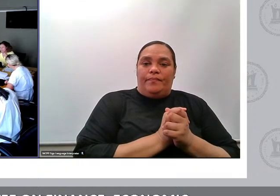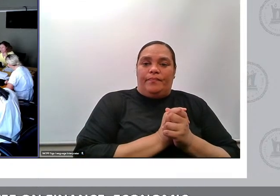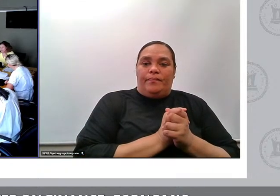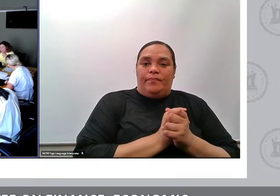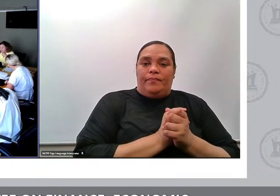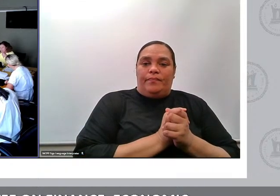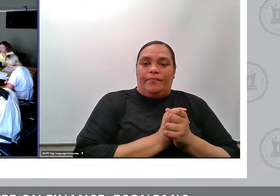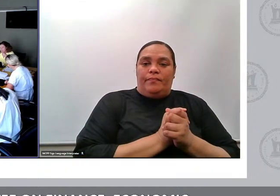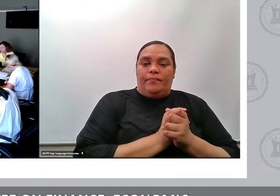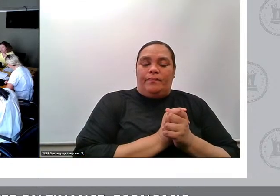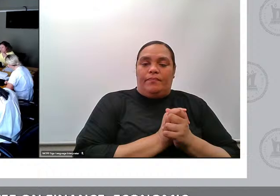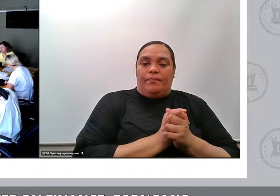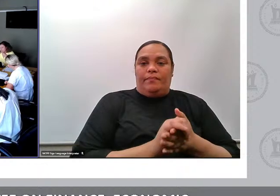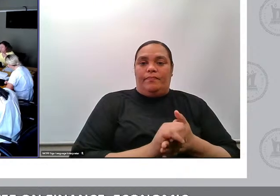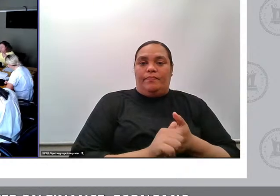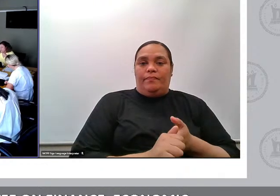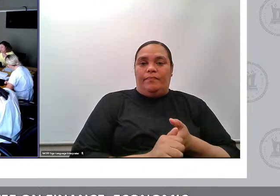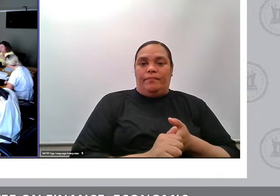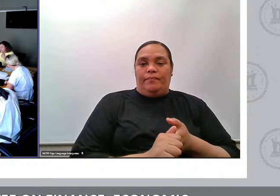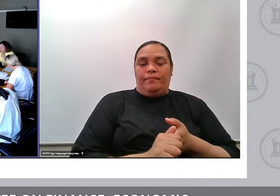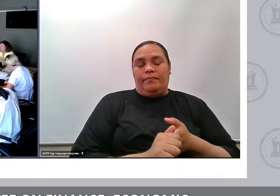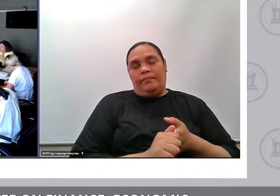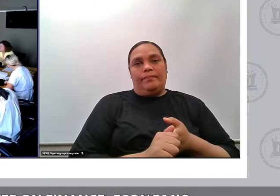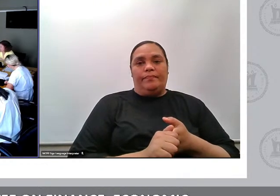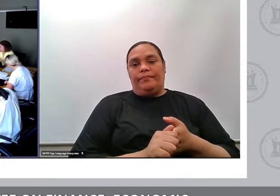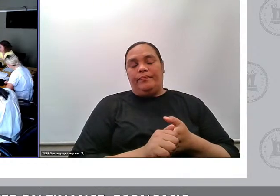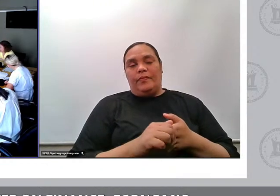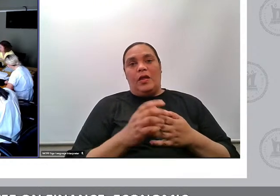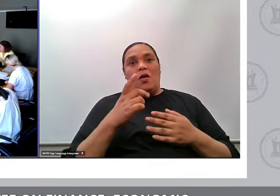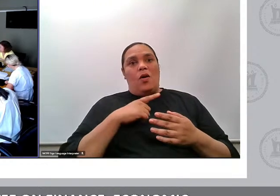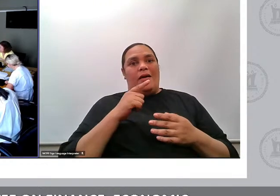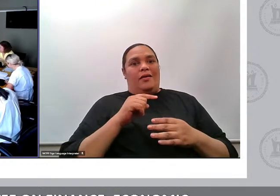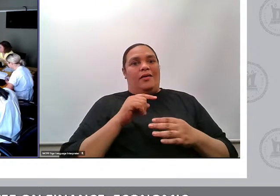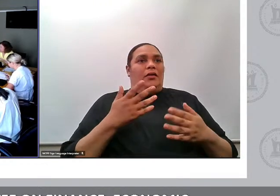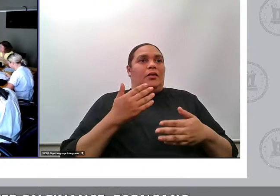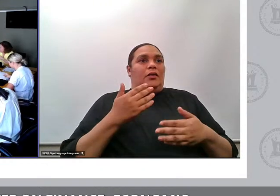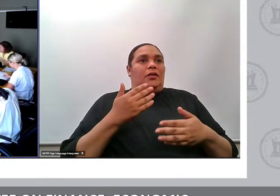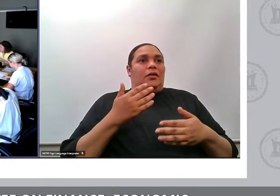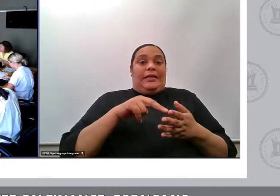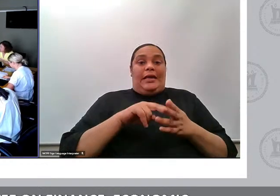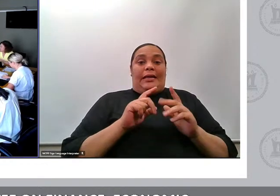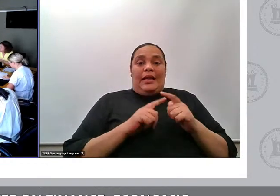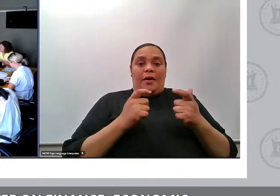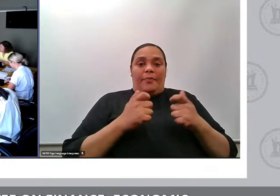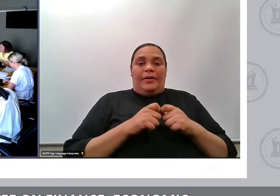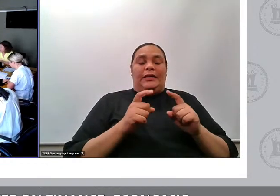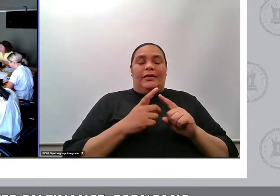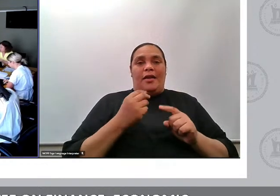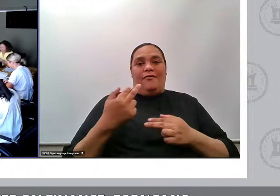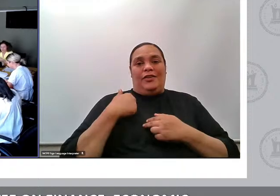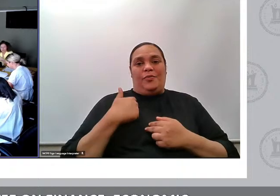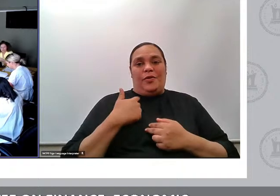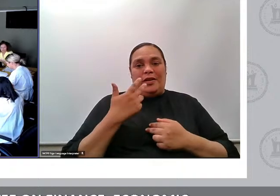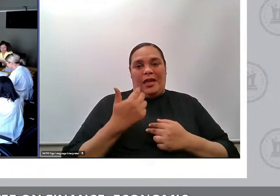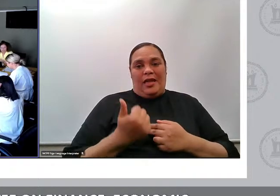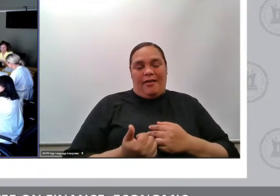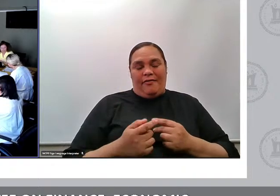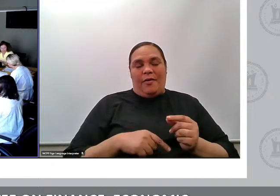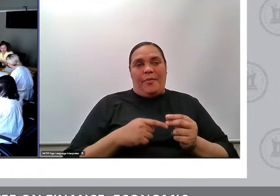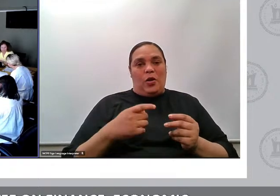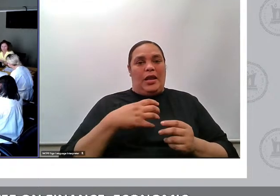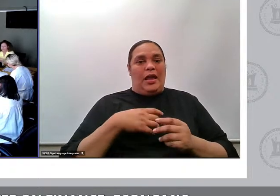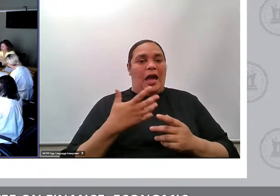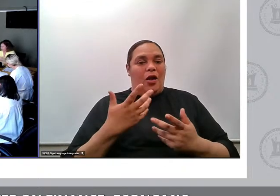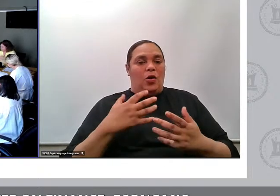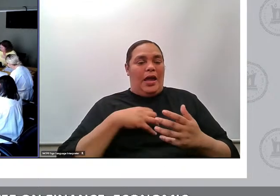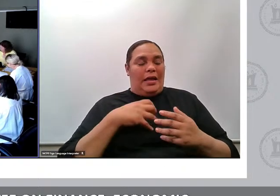it would be, you know, it's a dual process. I think the standing committee also has the responsibility in terms of